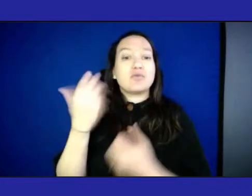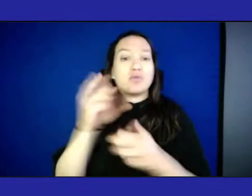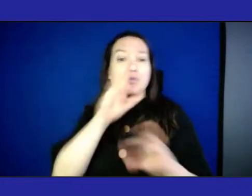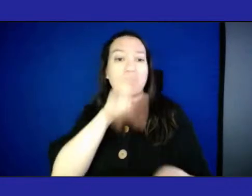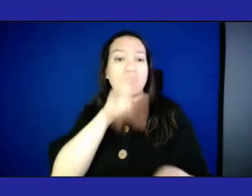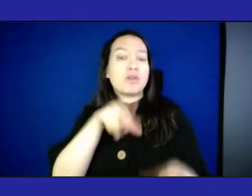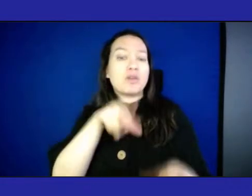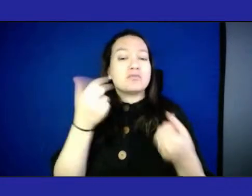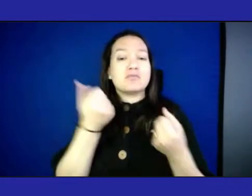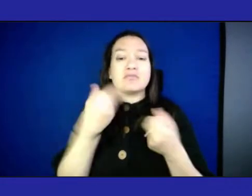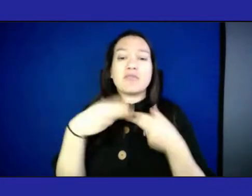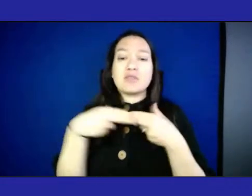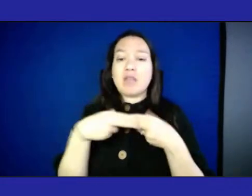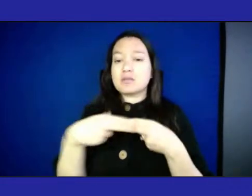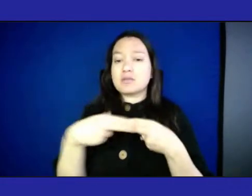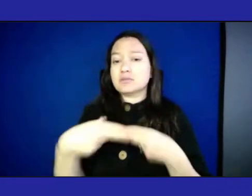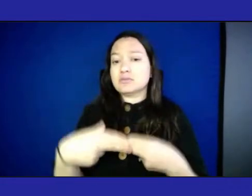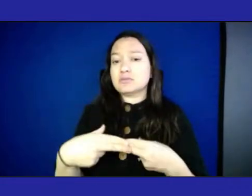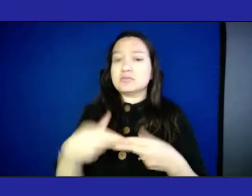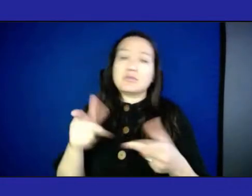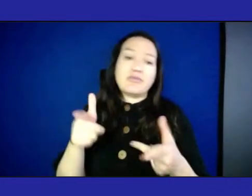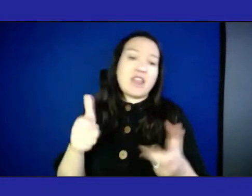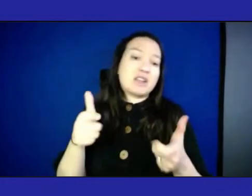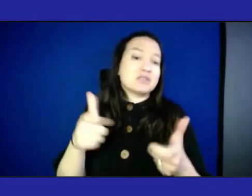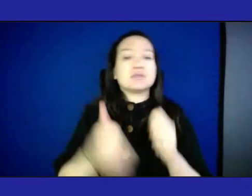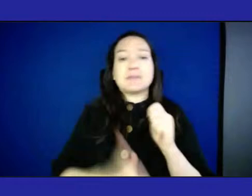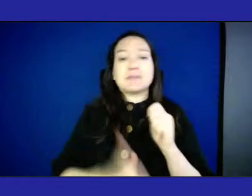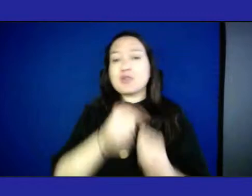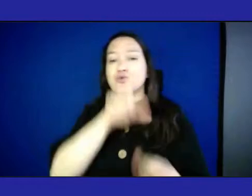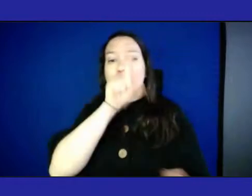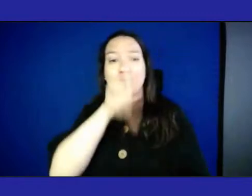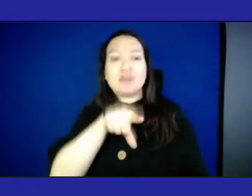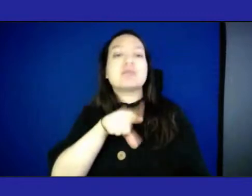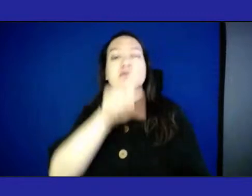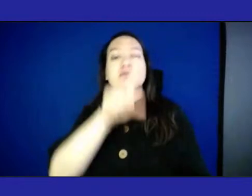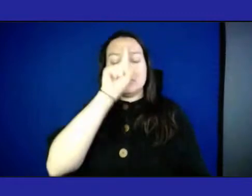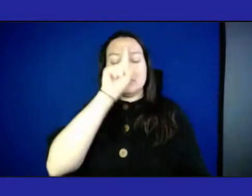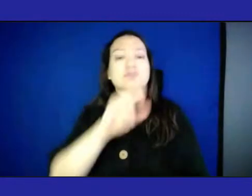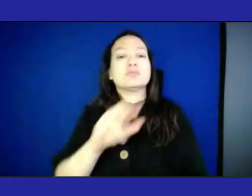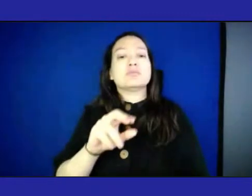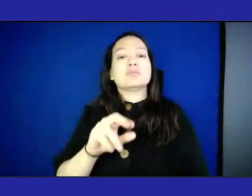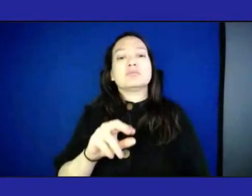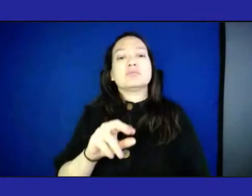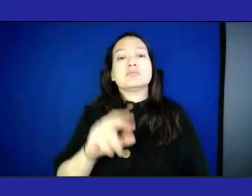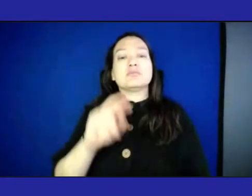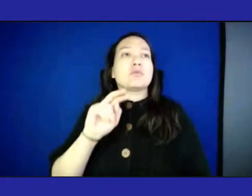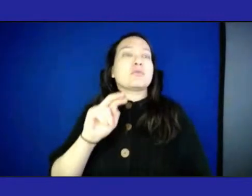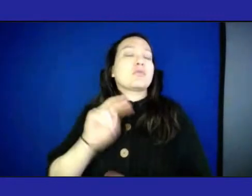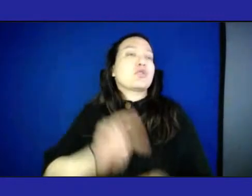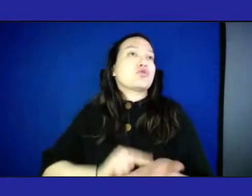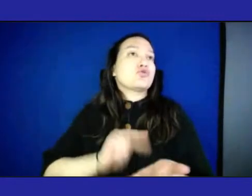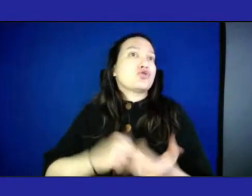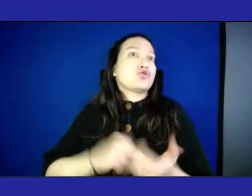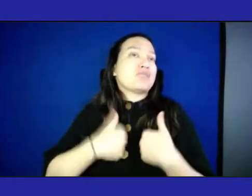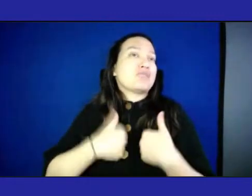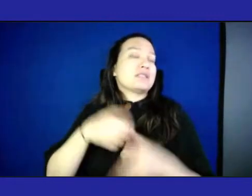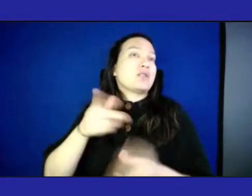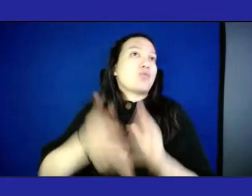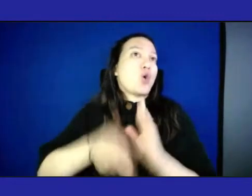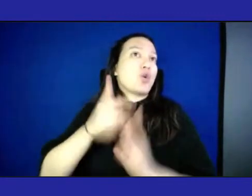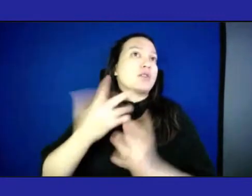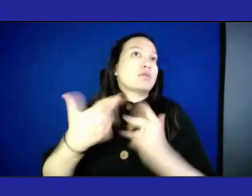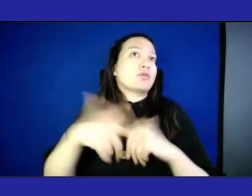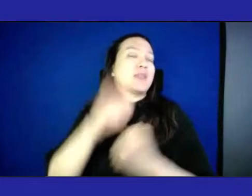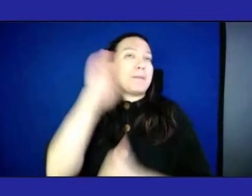will be fast on this. The major report, I think, would be the nurse residency program celebration with the mayor's office. It was done on